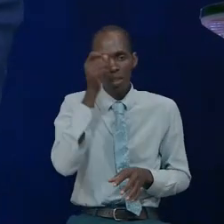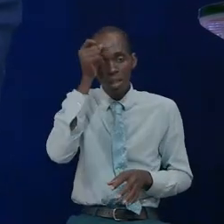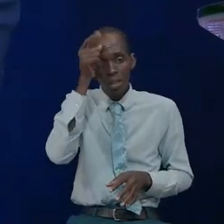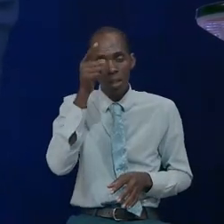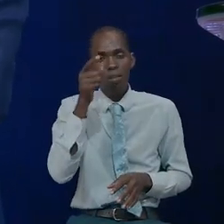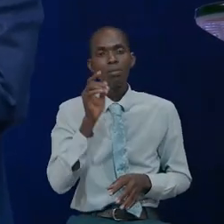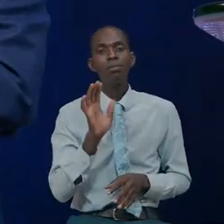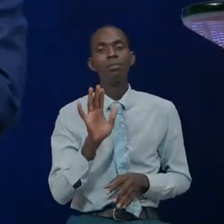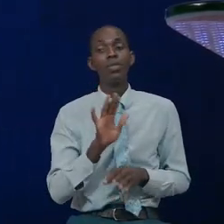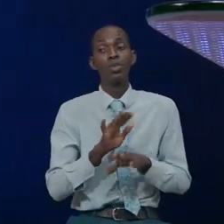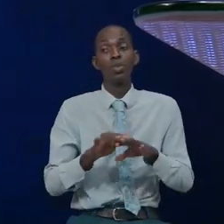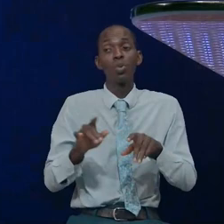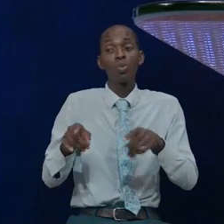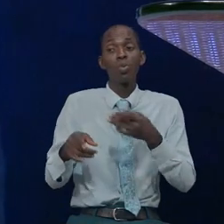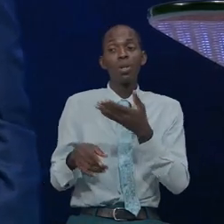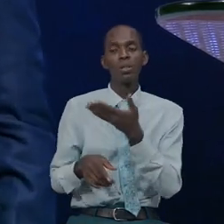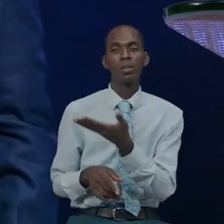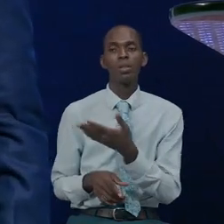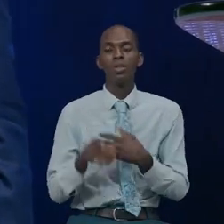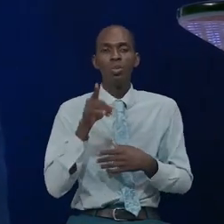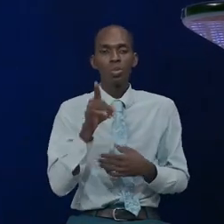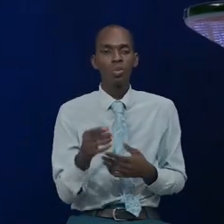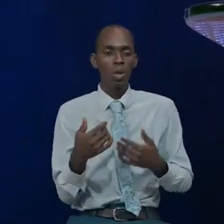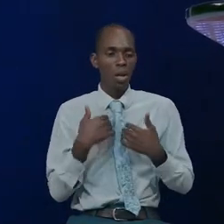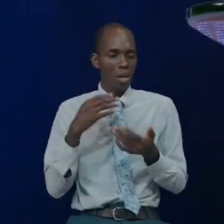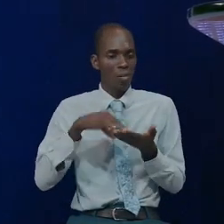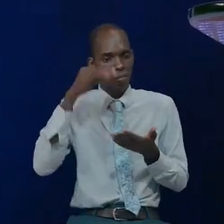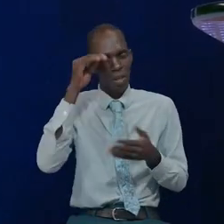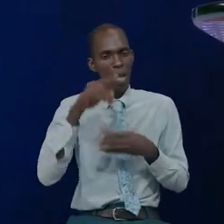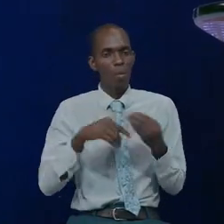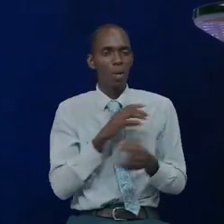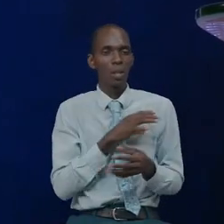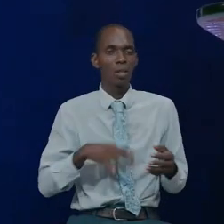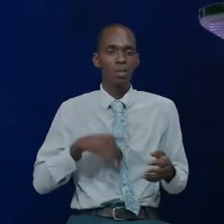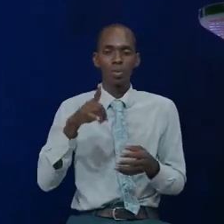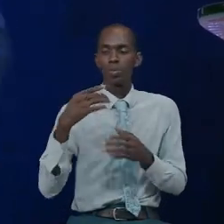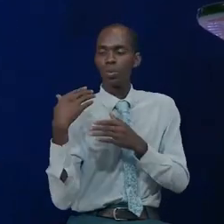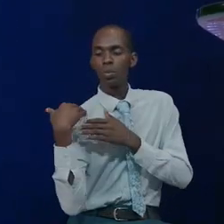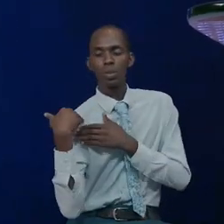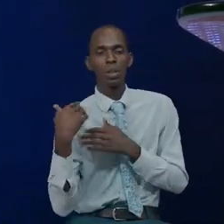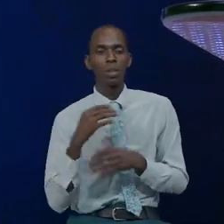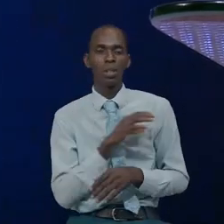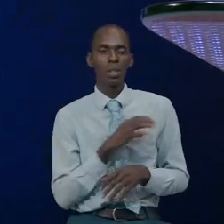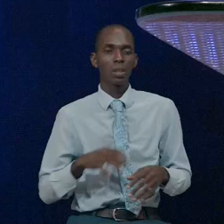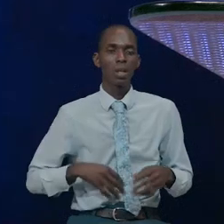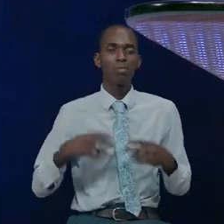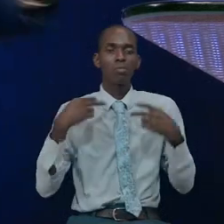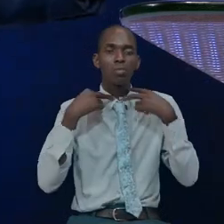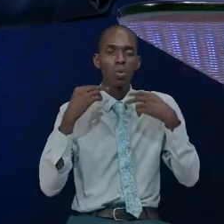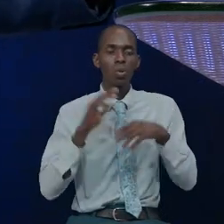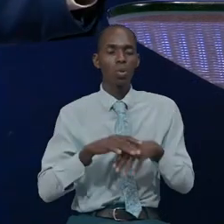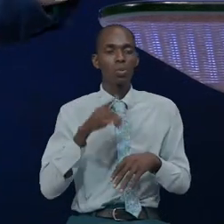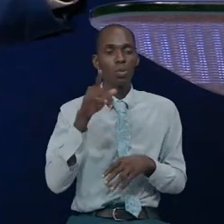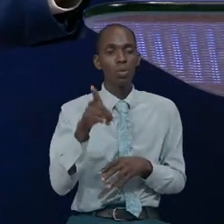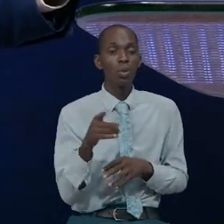go that direction. You have learned of Christ, and you took the yoke of Christ upon you. And now, when you are